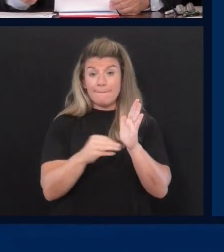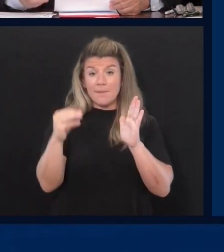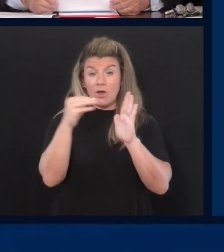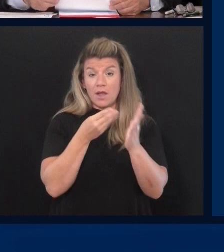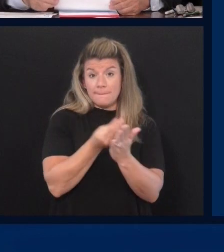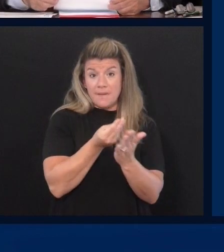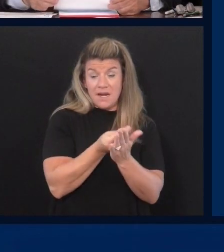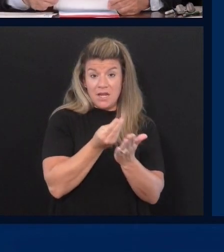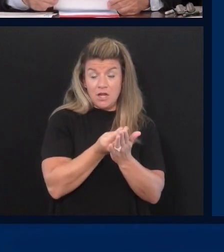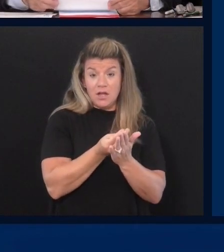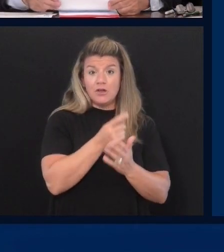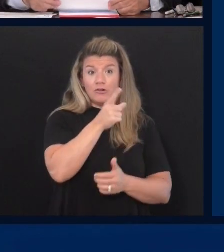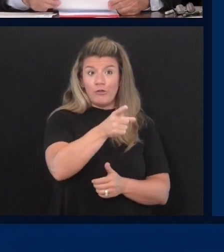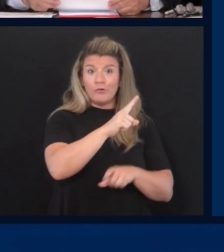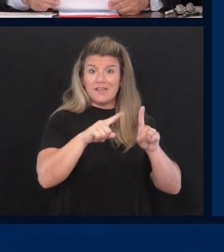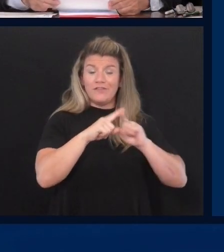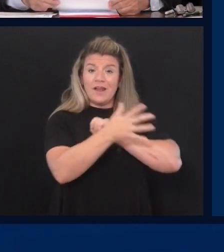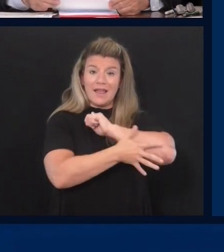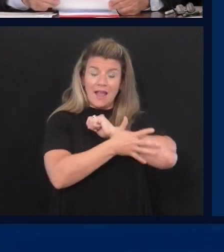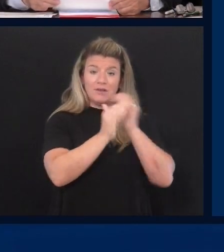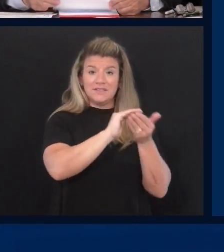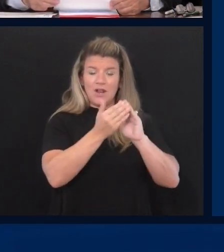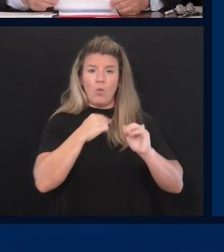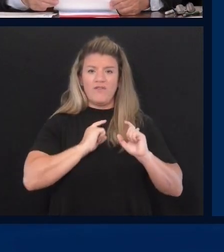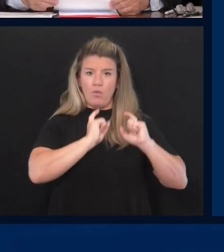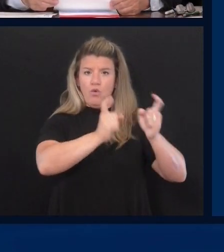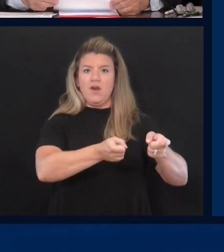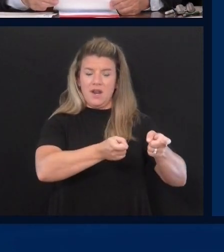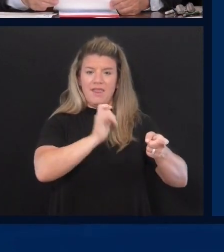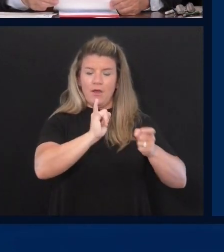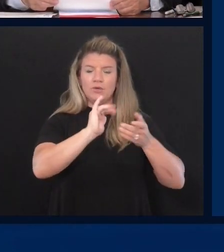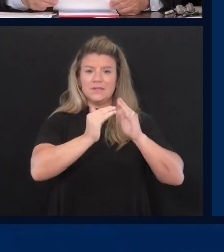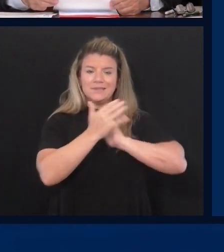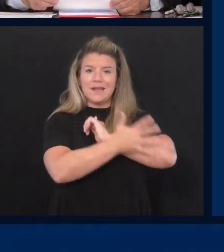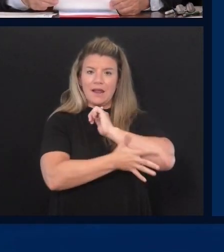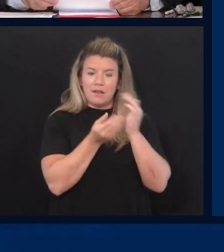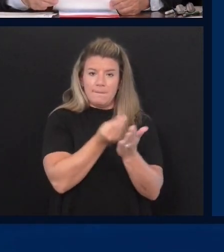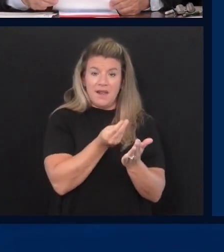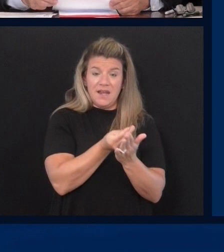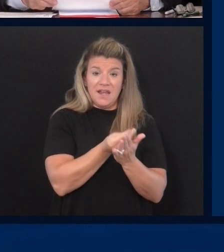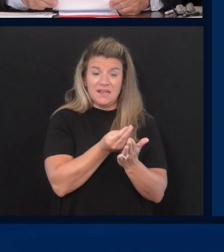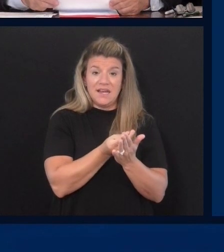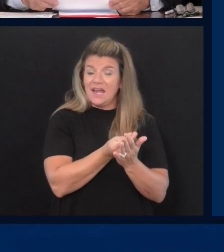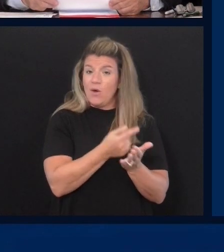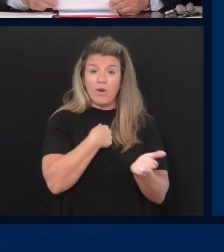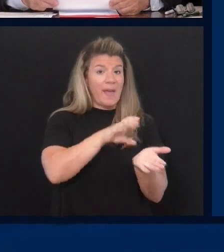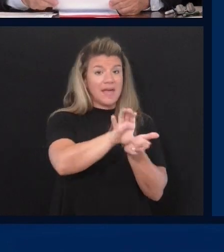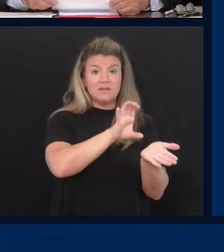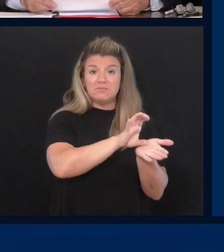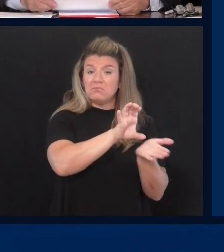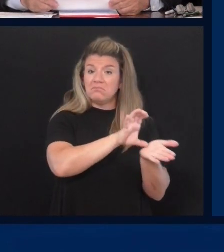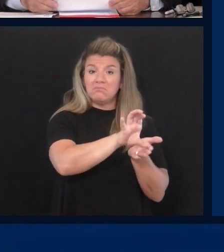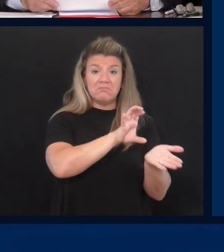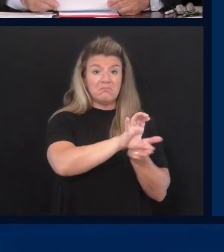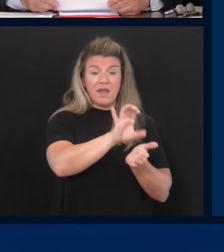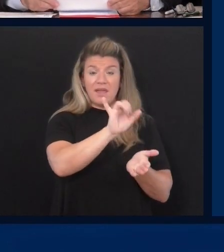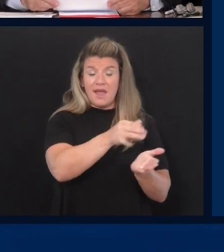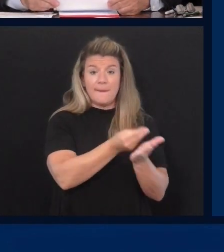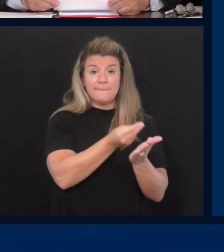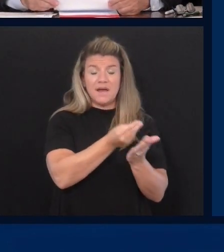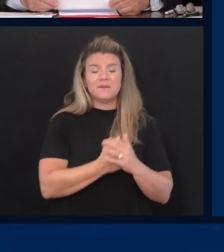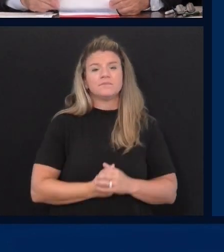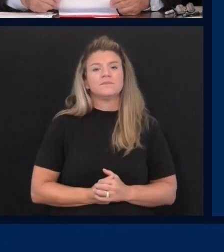now see that we're going to have you start applying, you know, that you're a West Virginia